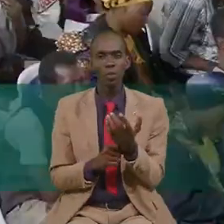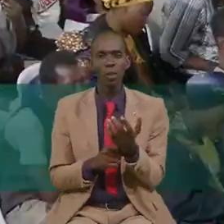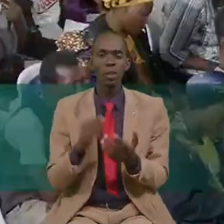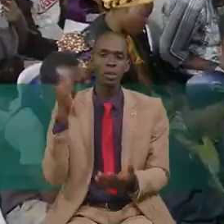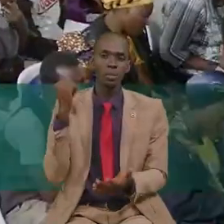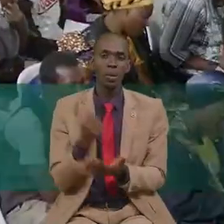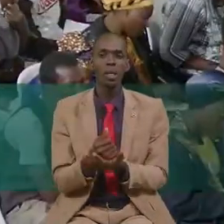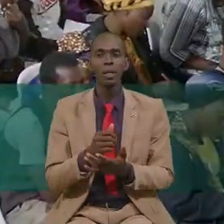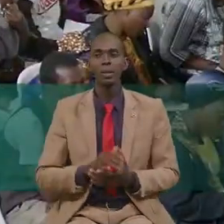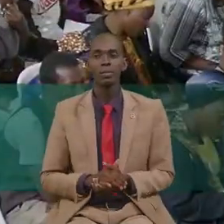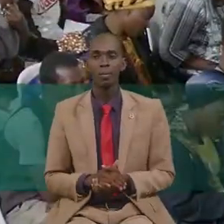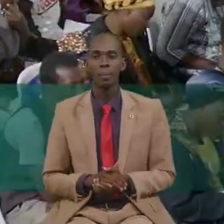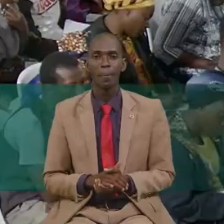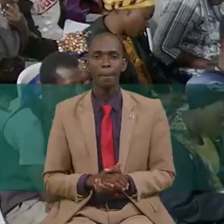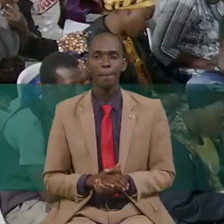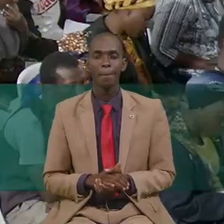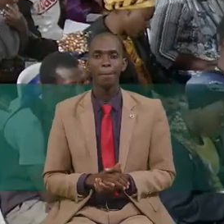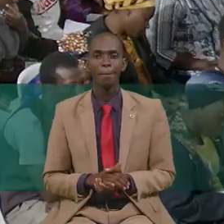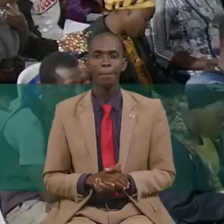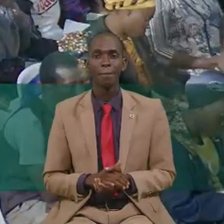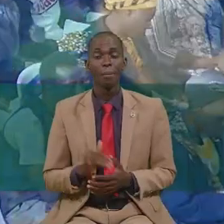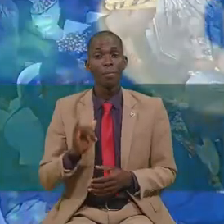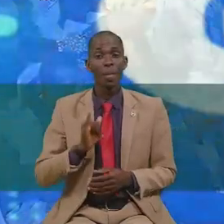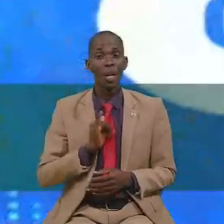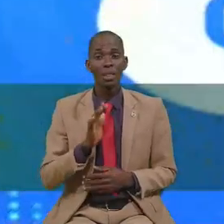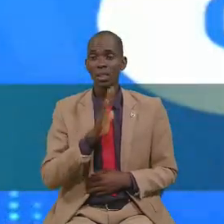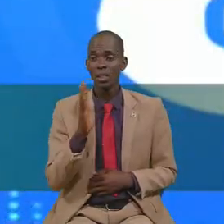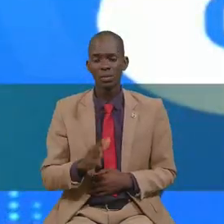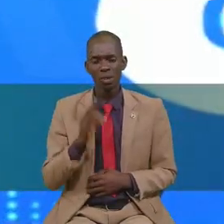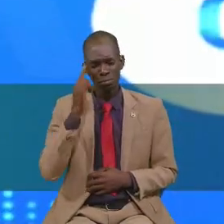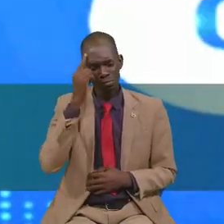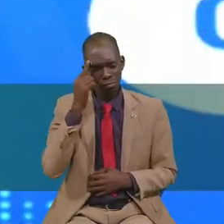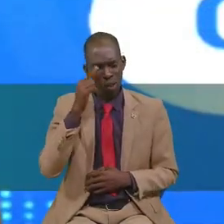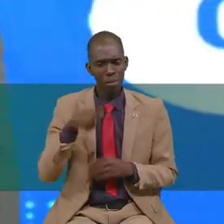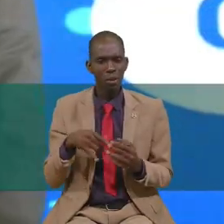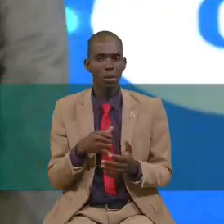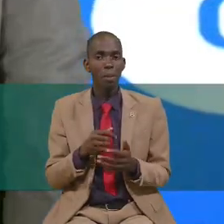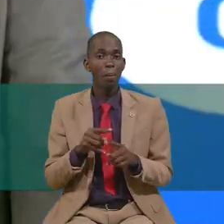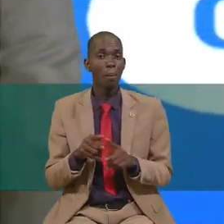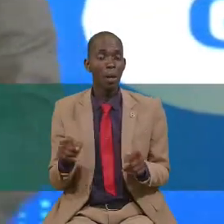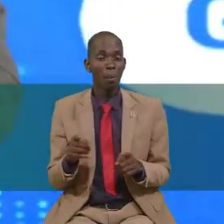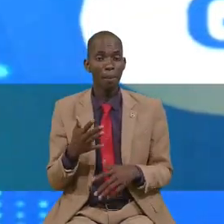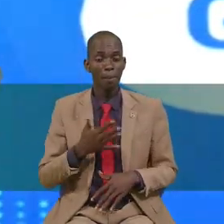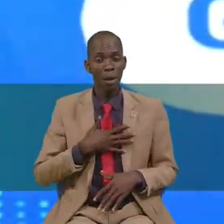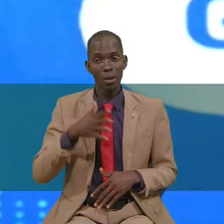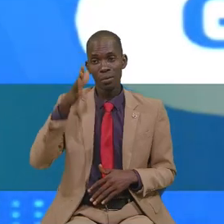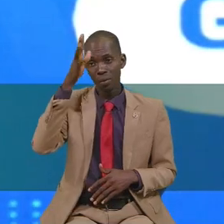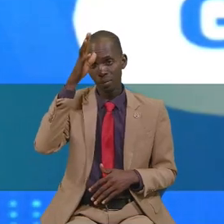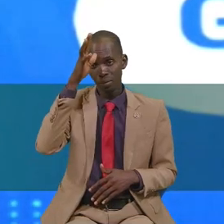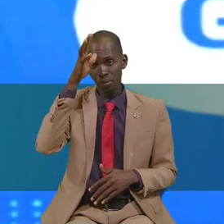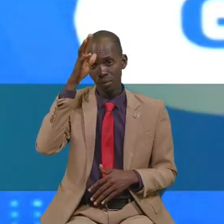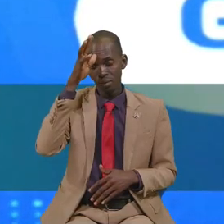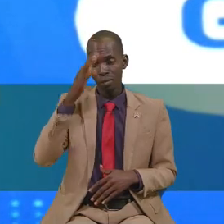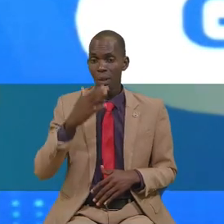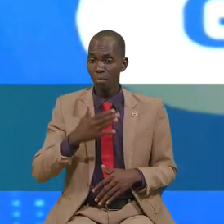I never thought about it, but my father, natural